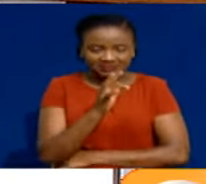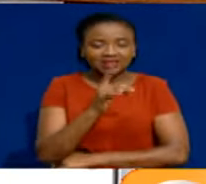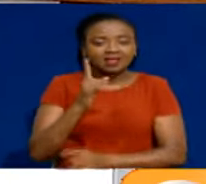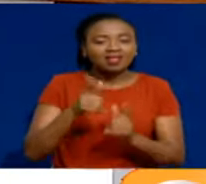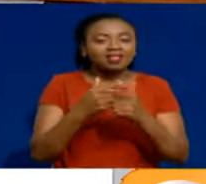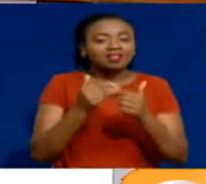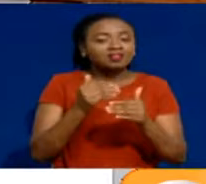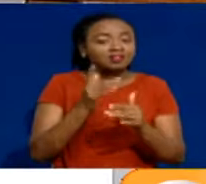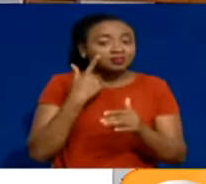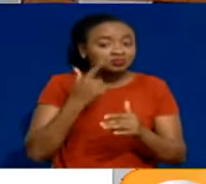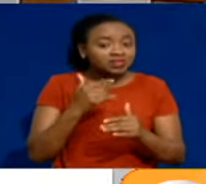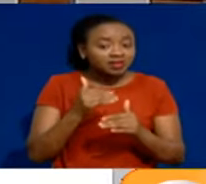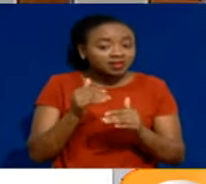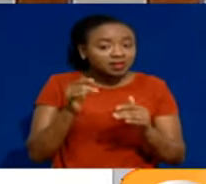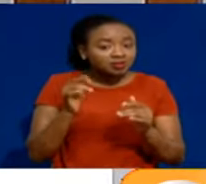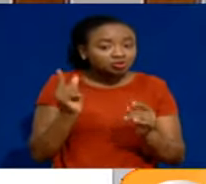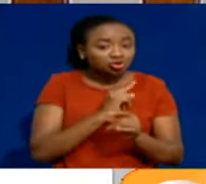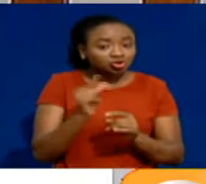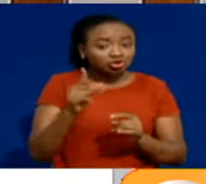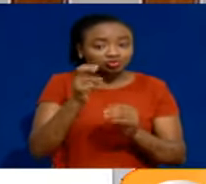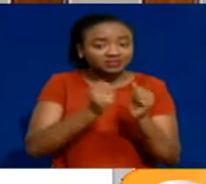young man started campaigning.